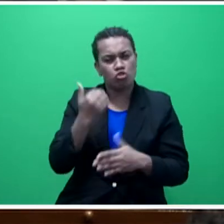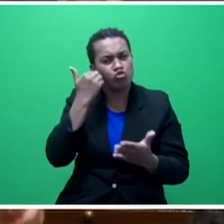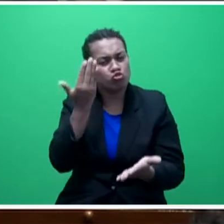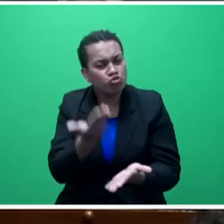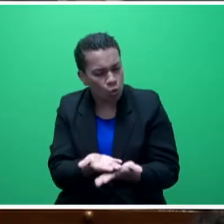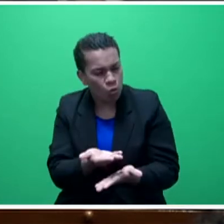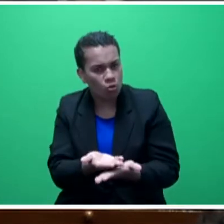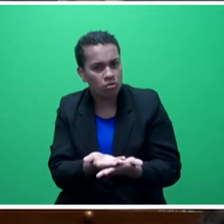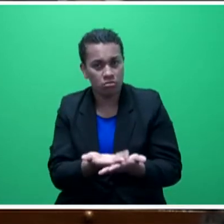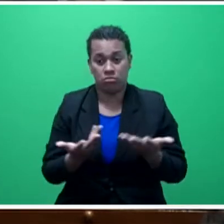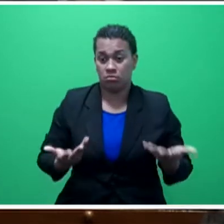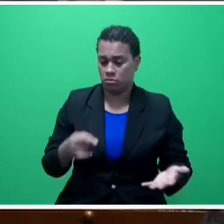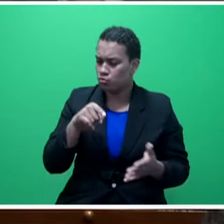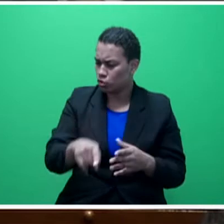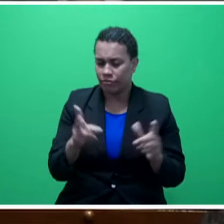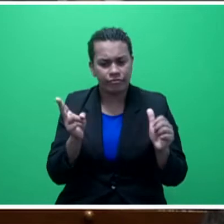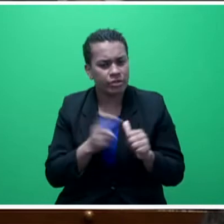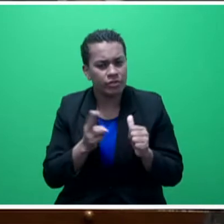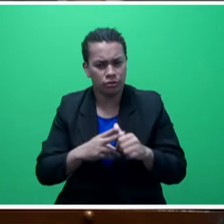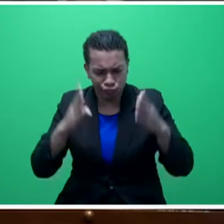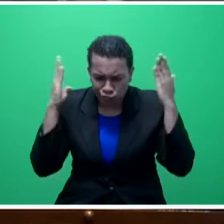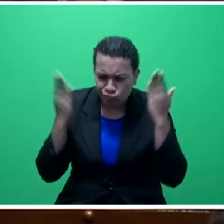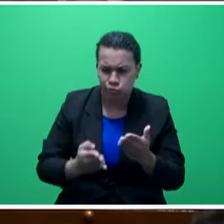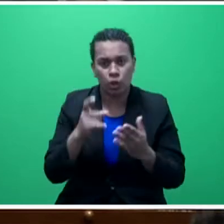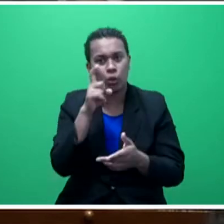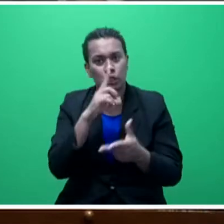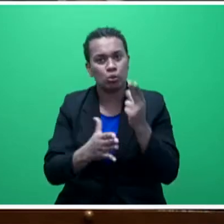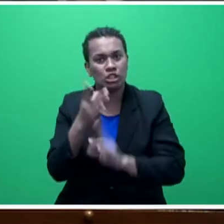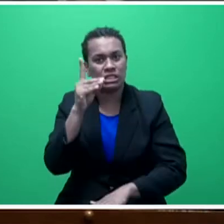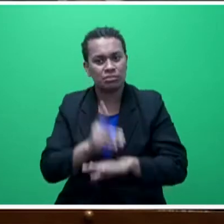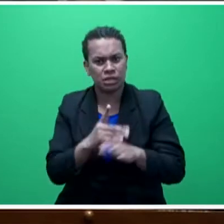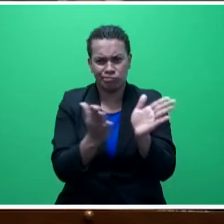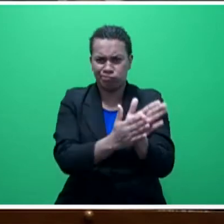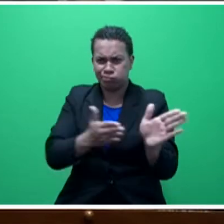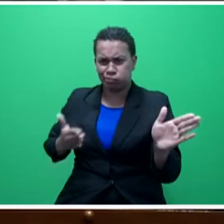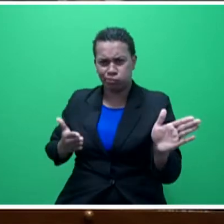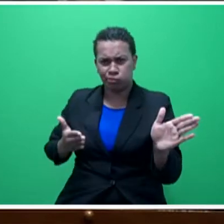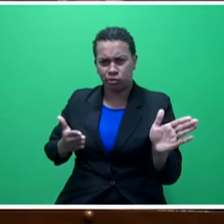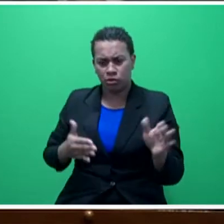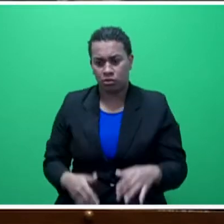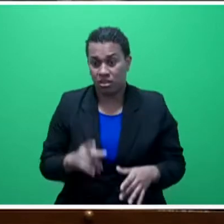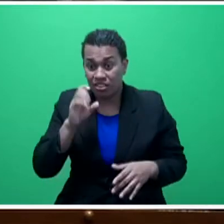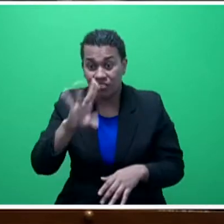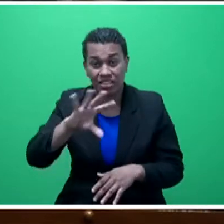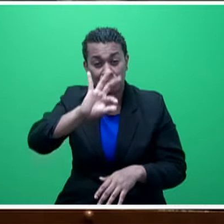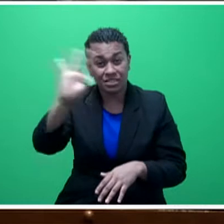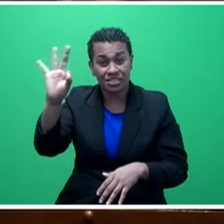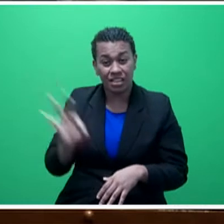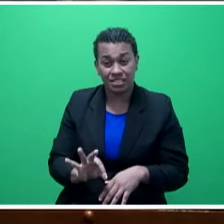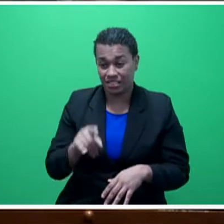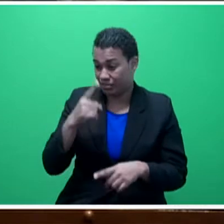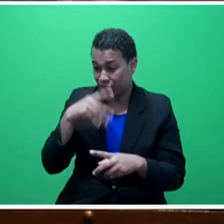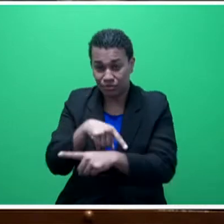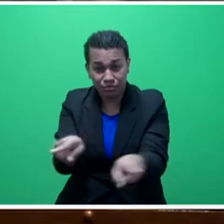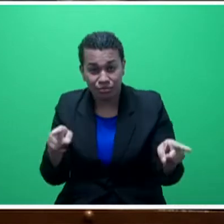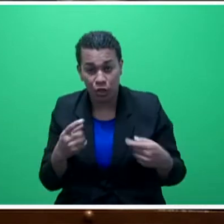heart, no matter what the crisis is. Mr. Speaker, sir, 10% of the Fijian population is estimated to be